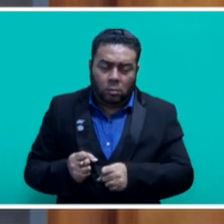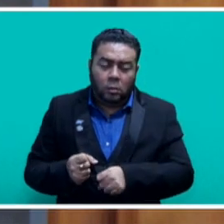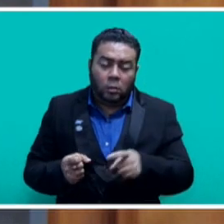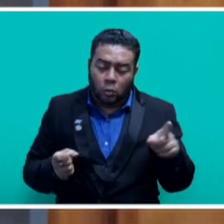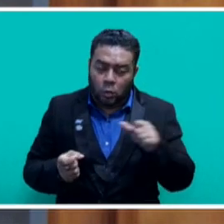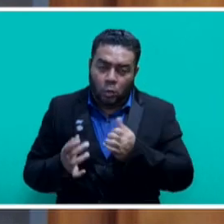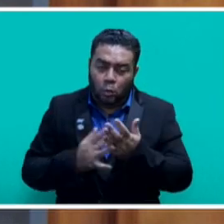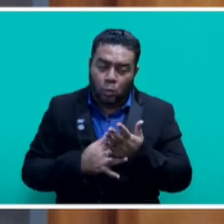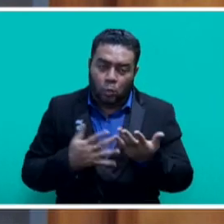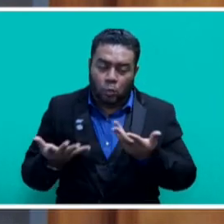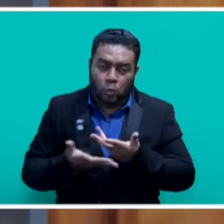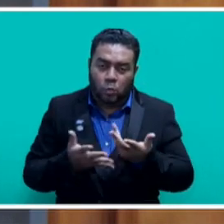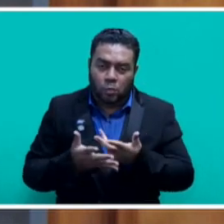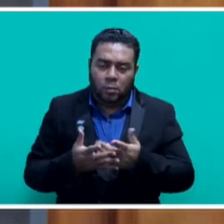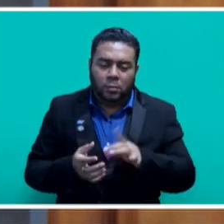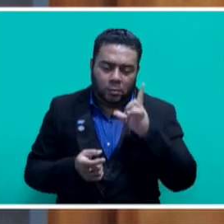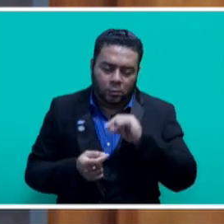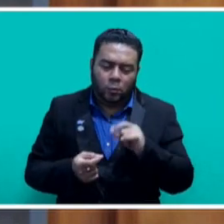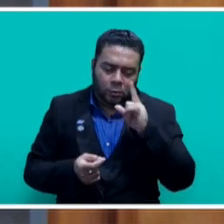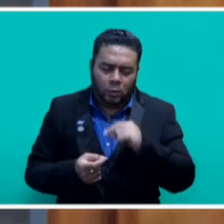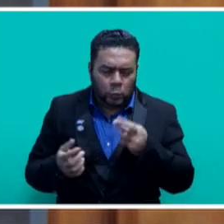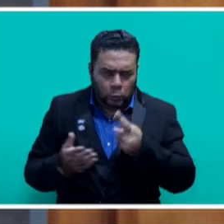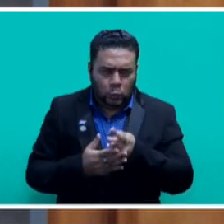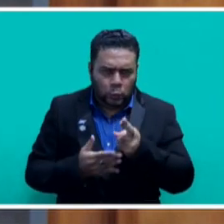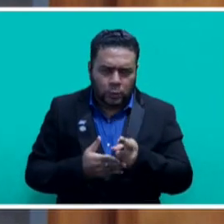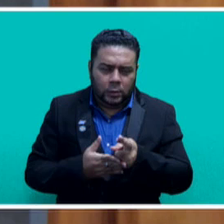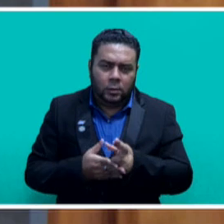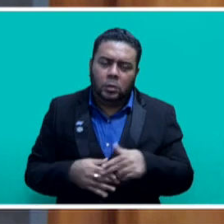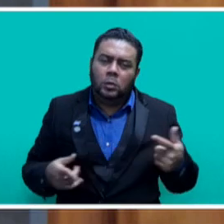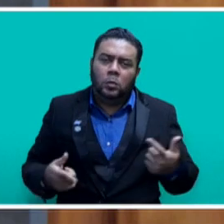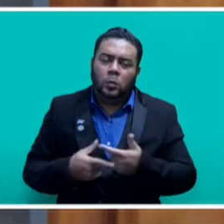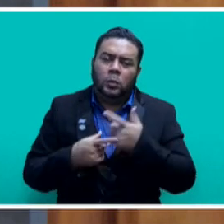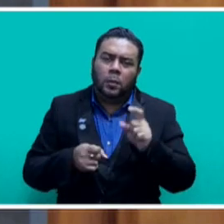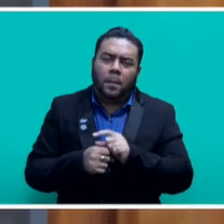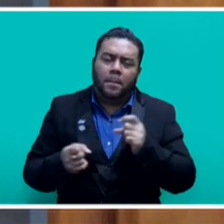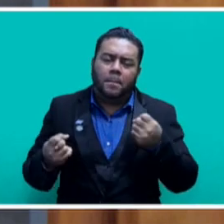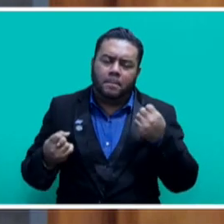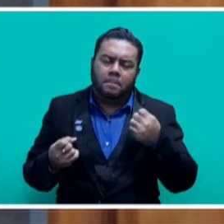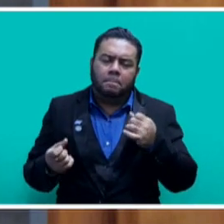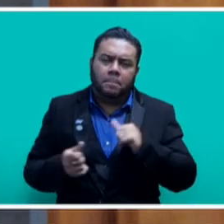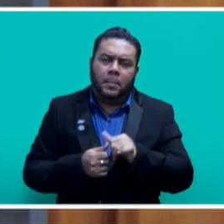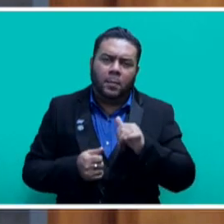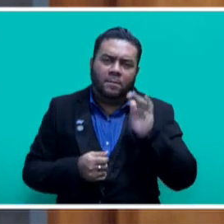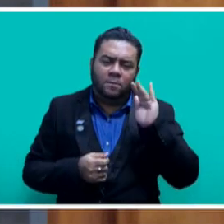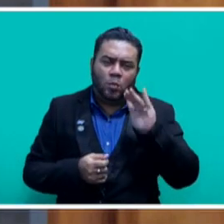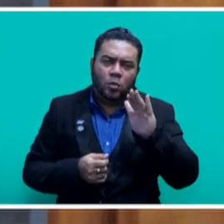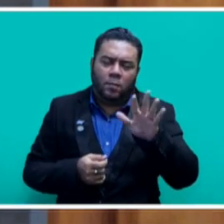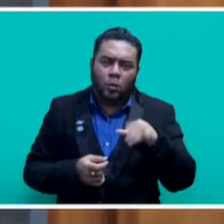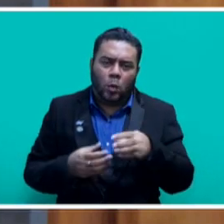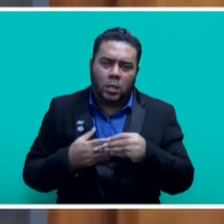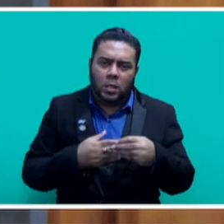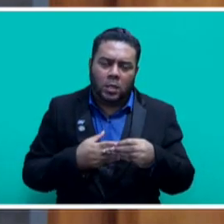and open dialogue that we can truly aspire to create a brighter future for our future leaders, children